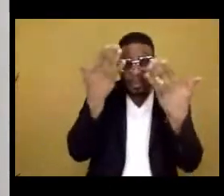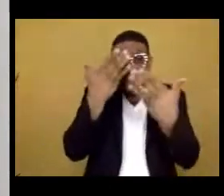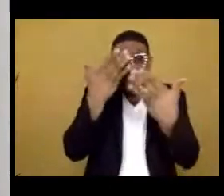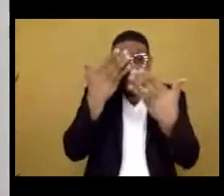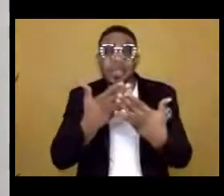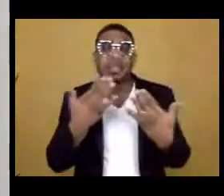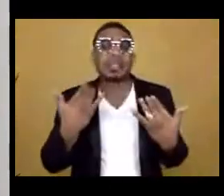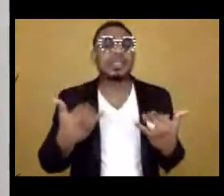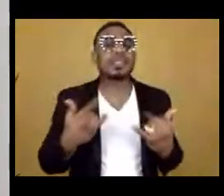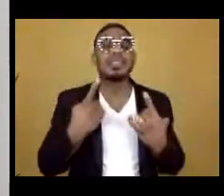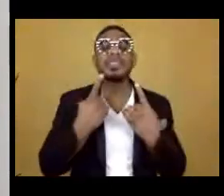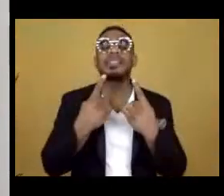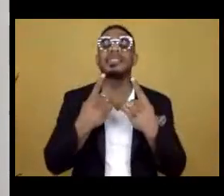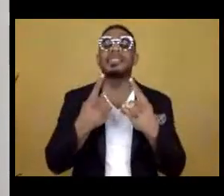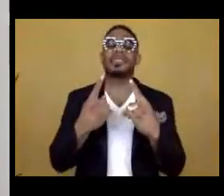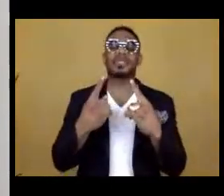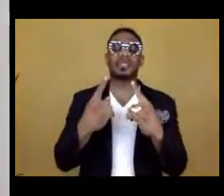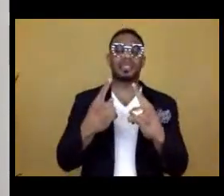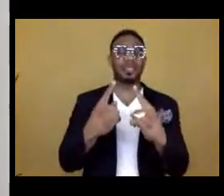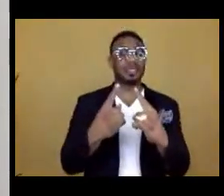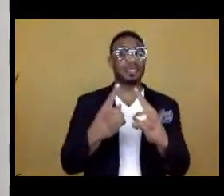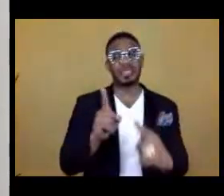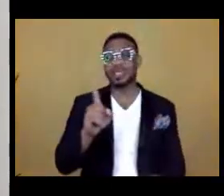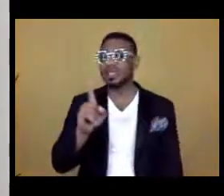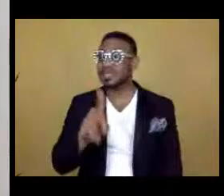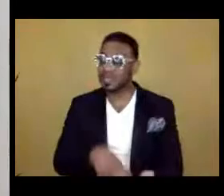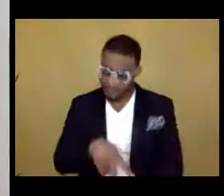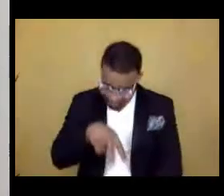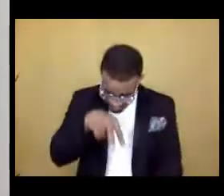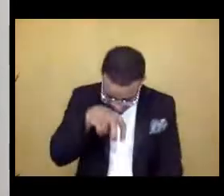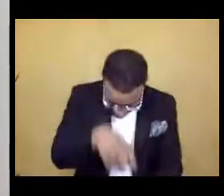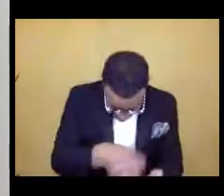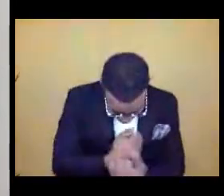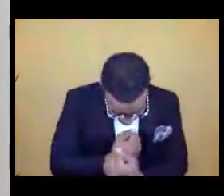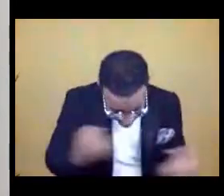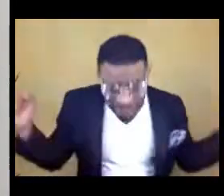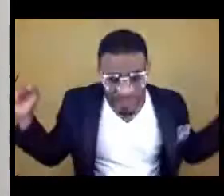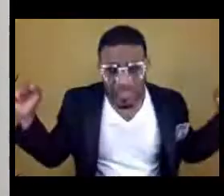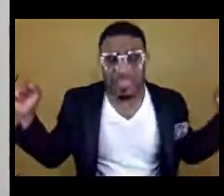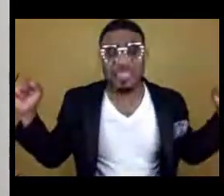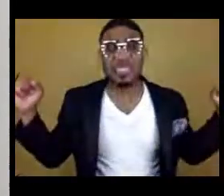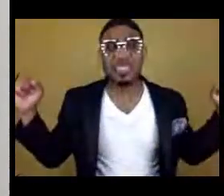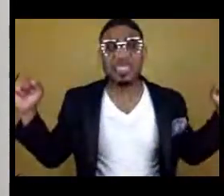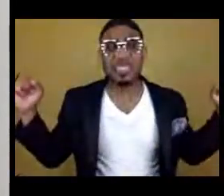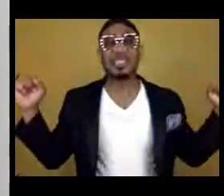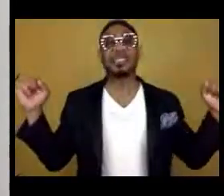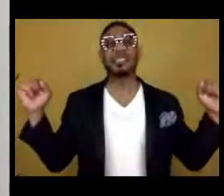at last she knelt before his feet.